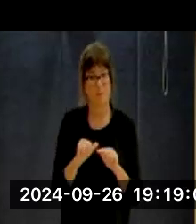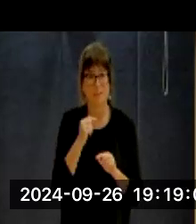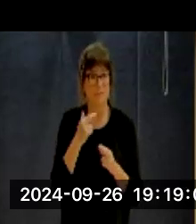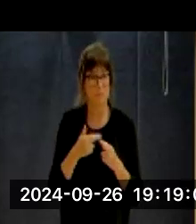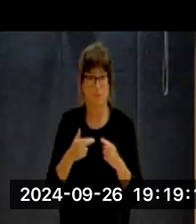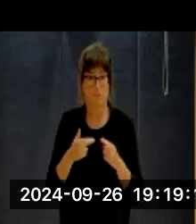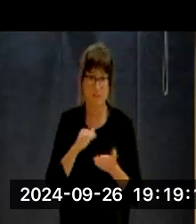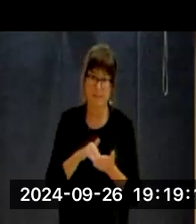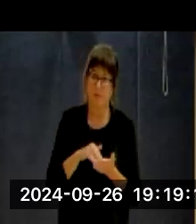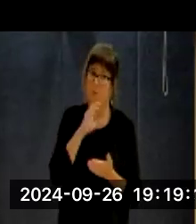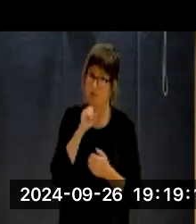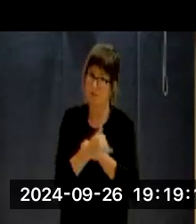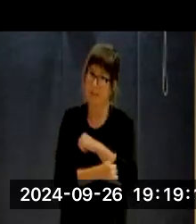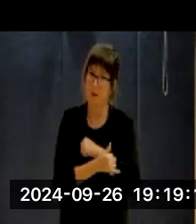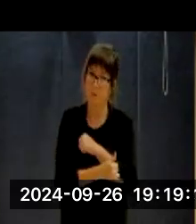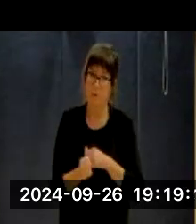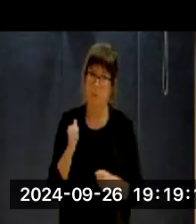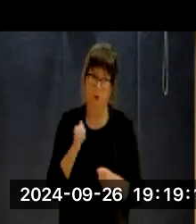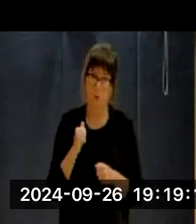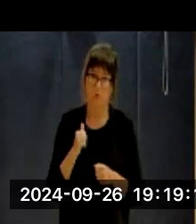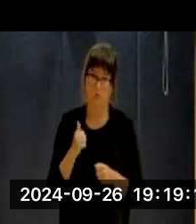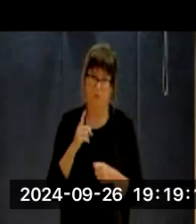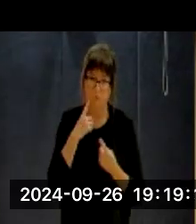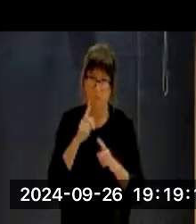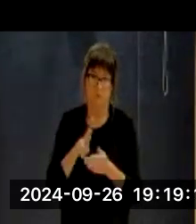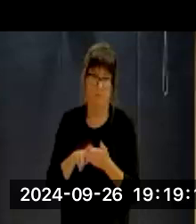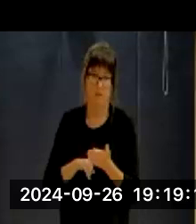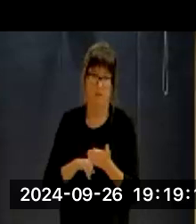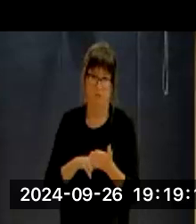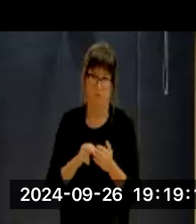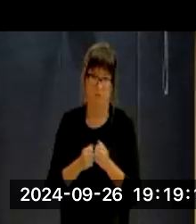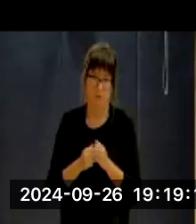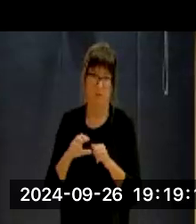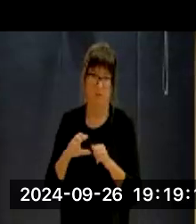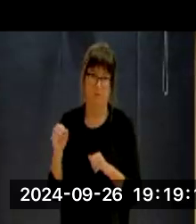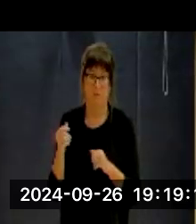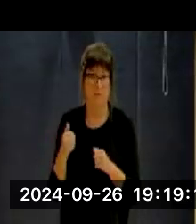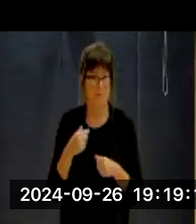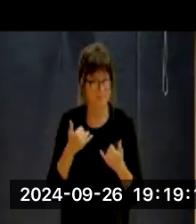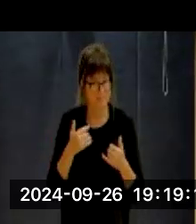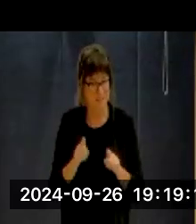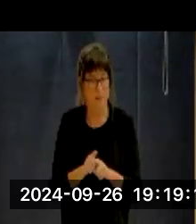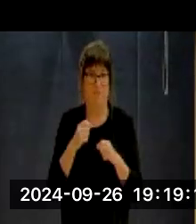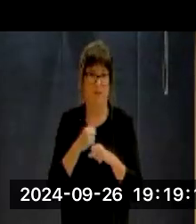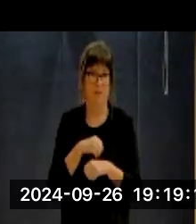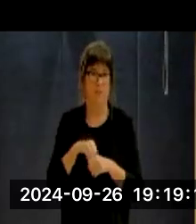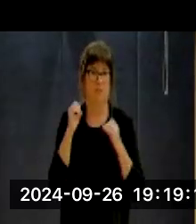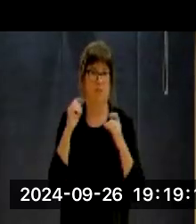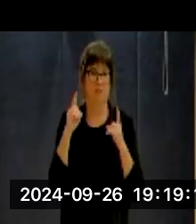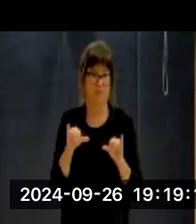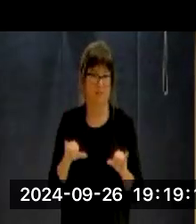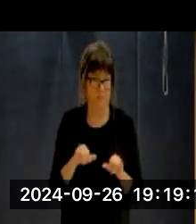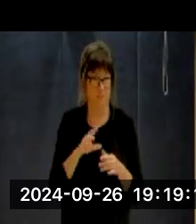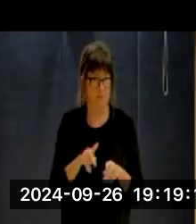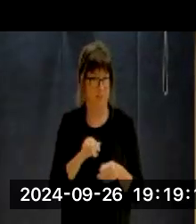Center, Orange County, will not vendor. We had that same fight in the education system. The person that spoke before about Irvine Unified,